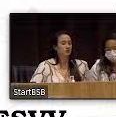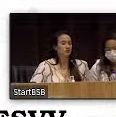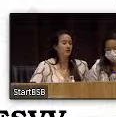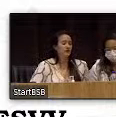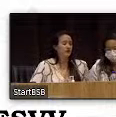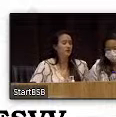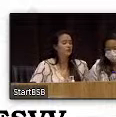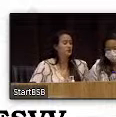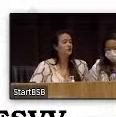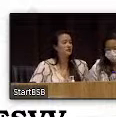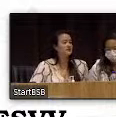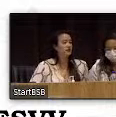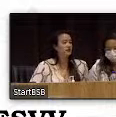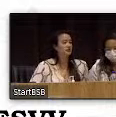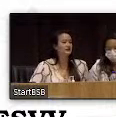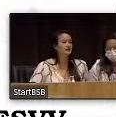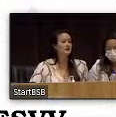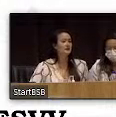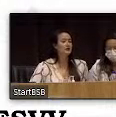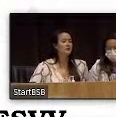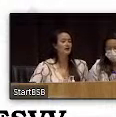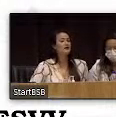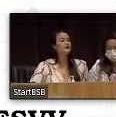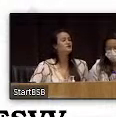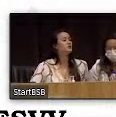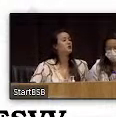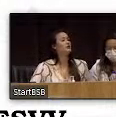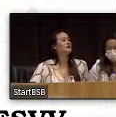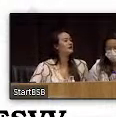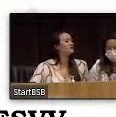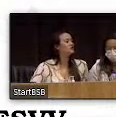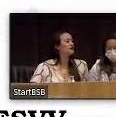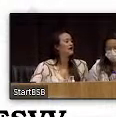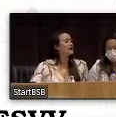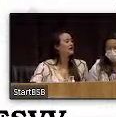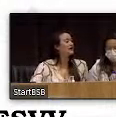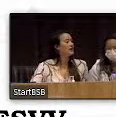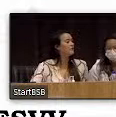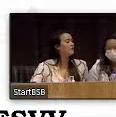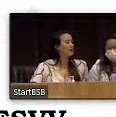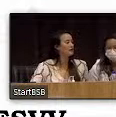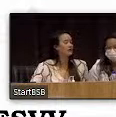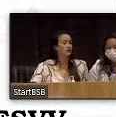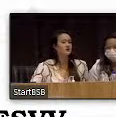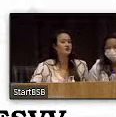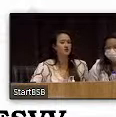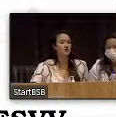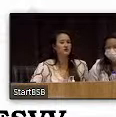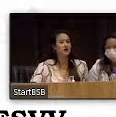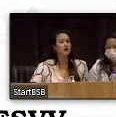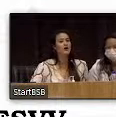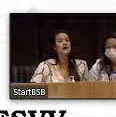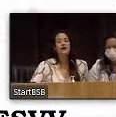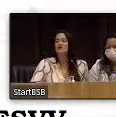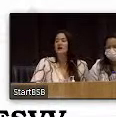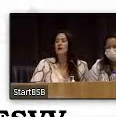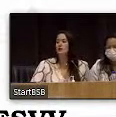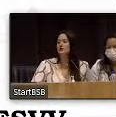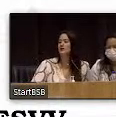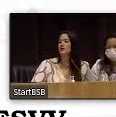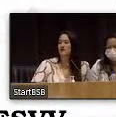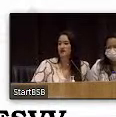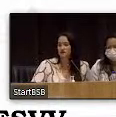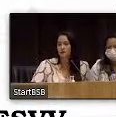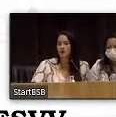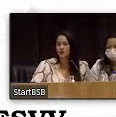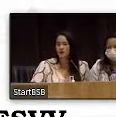was in the emergency room, and because there were no vacancies in our